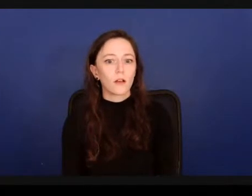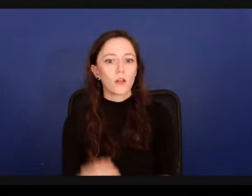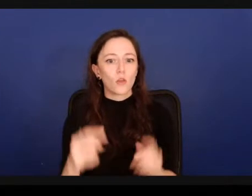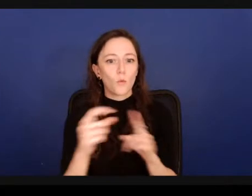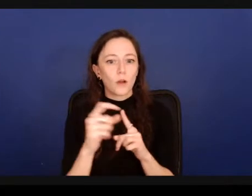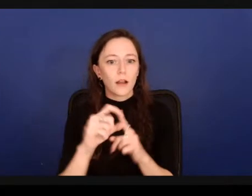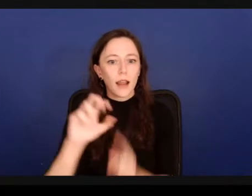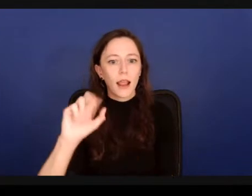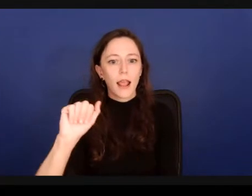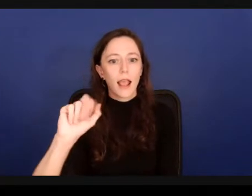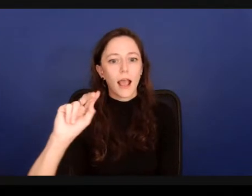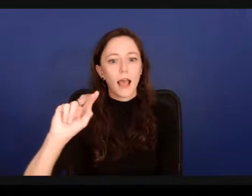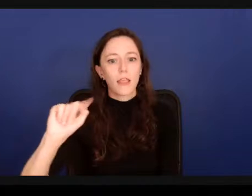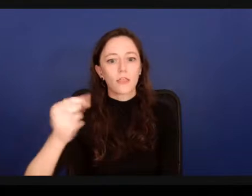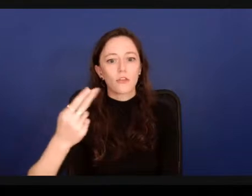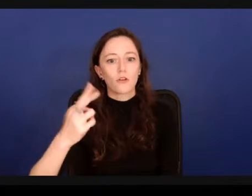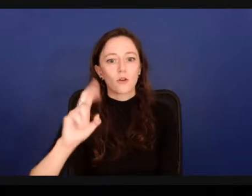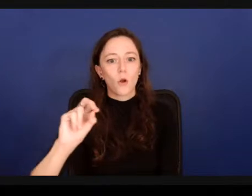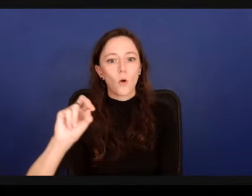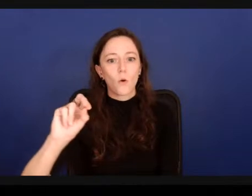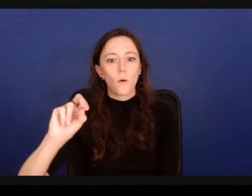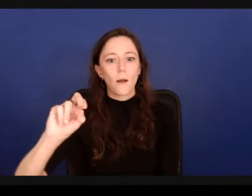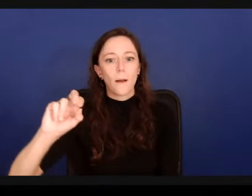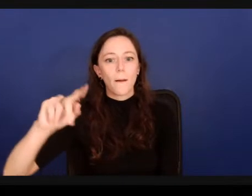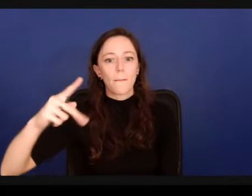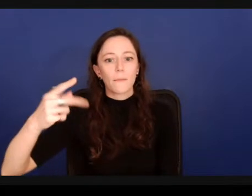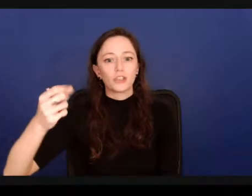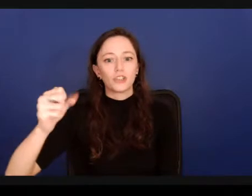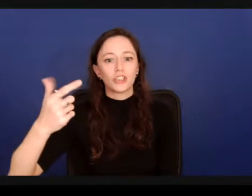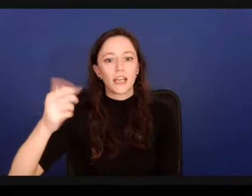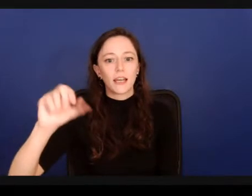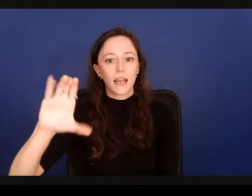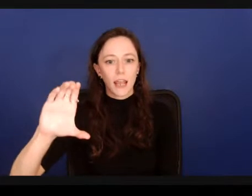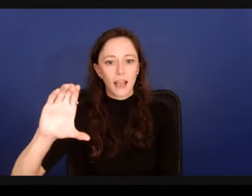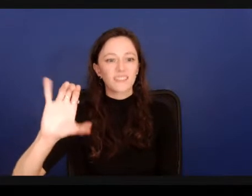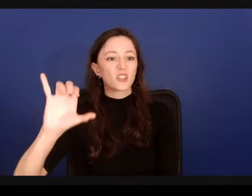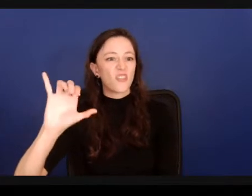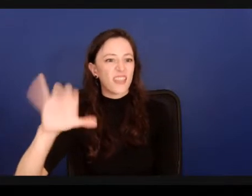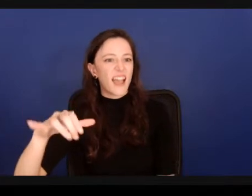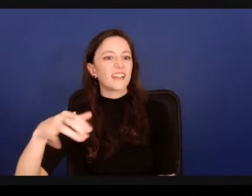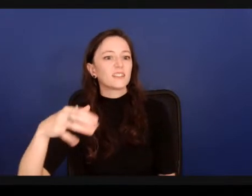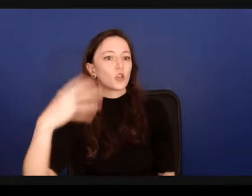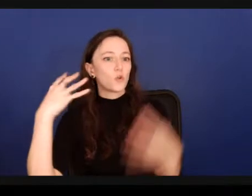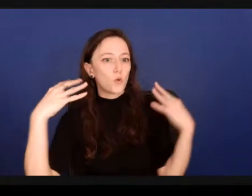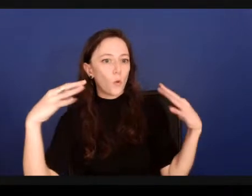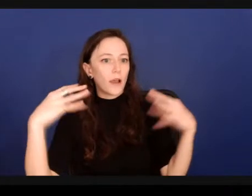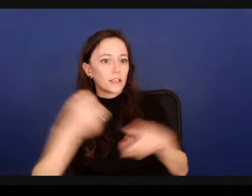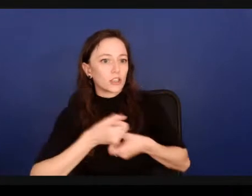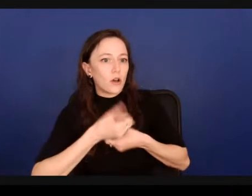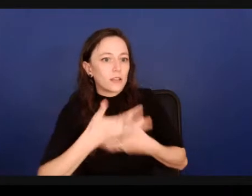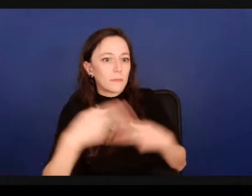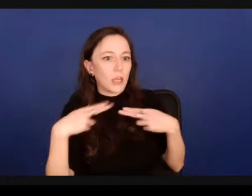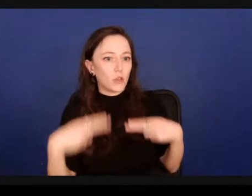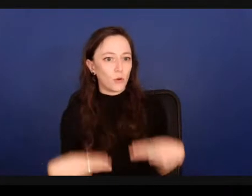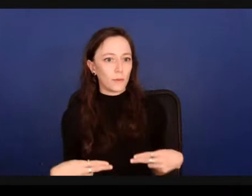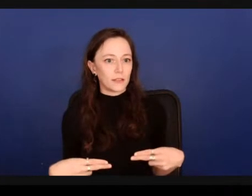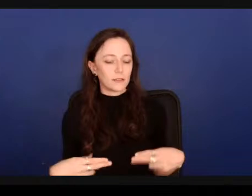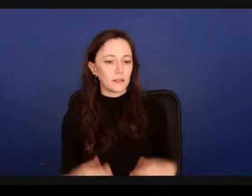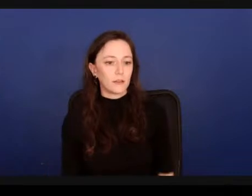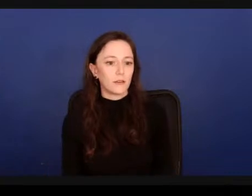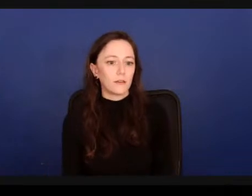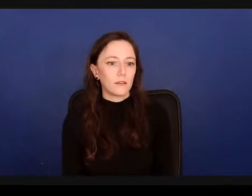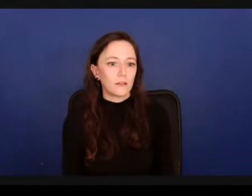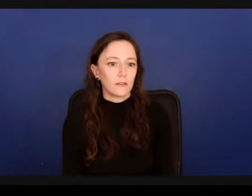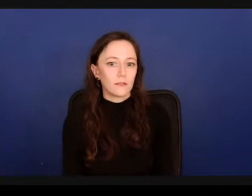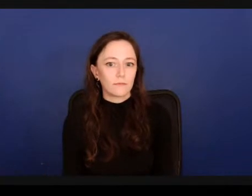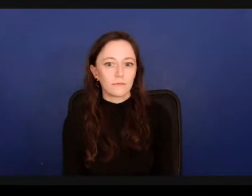So that is the technical term there, caused by humans. And how there's more noise during daylight